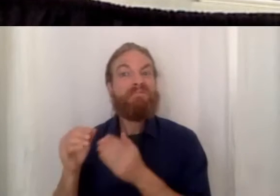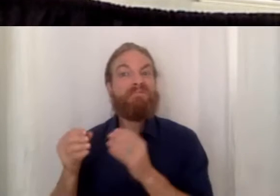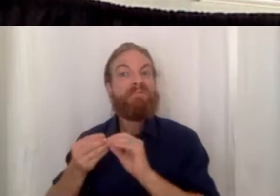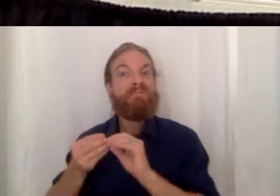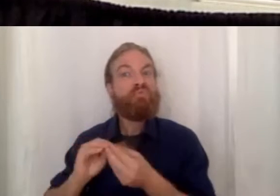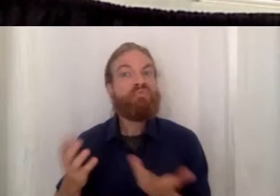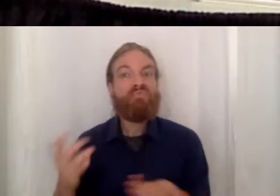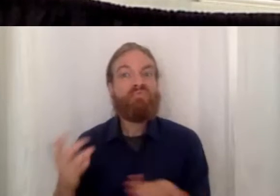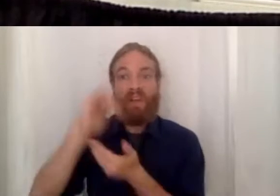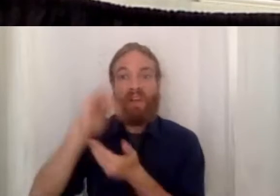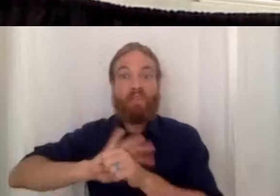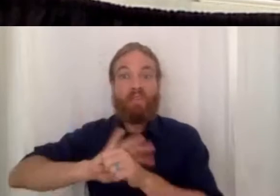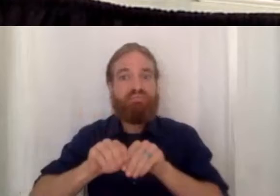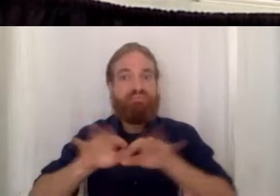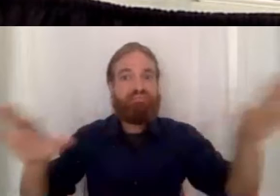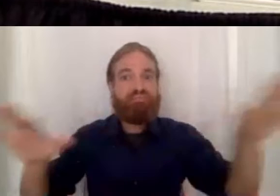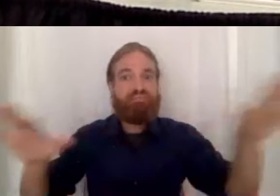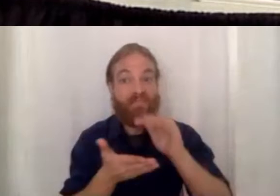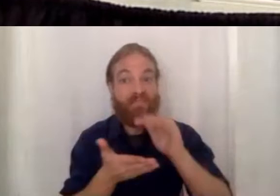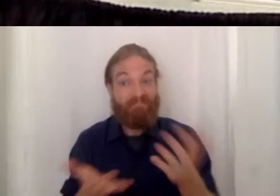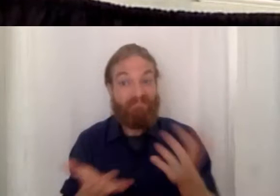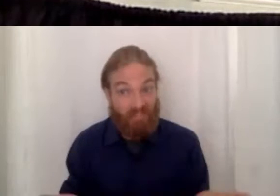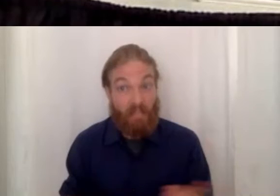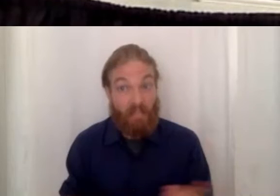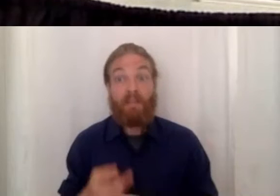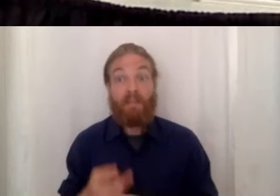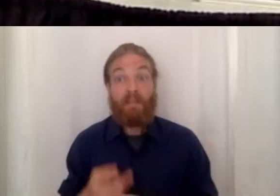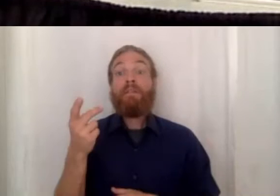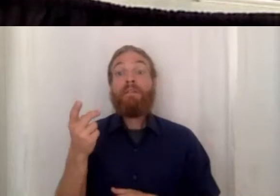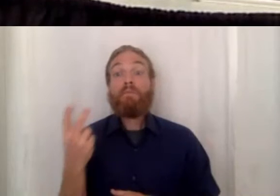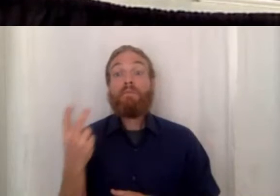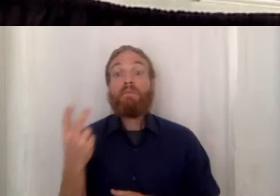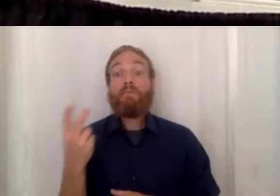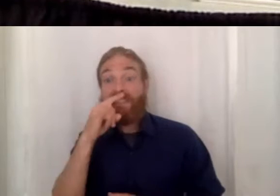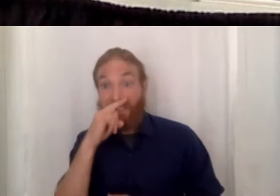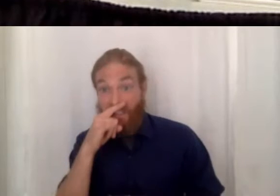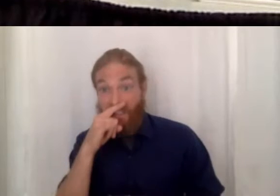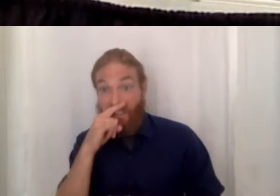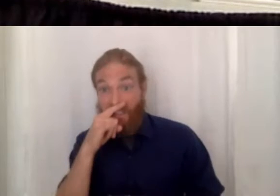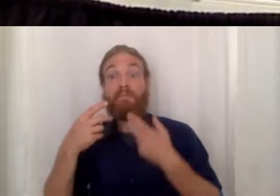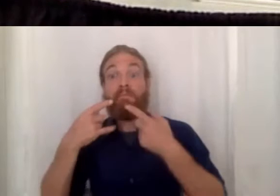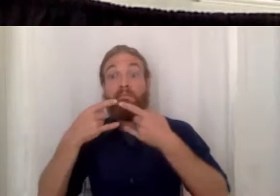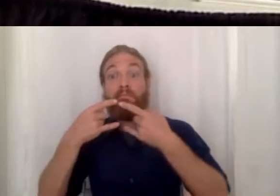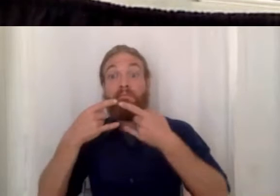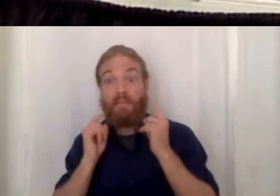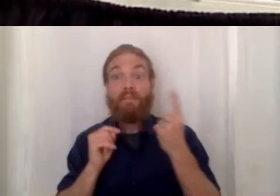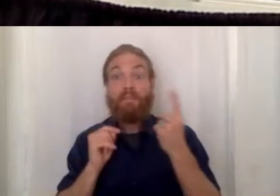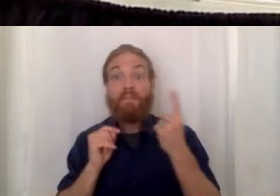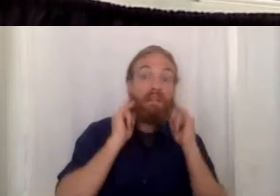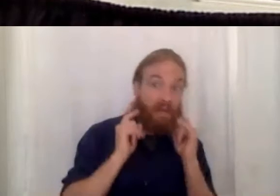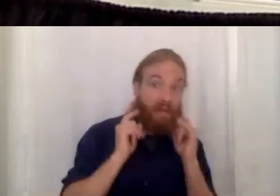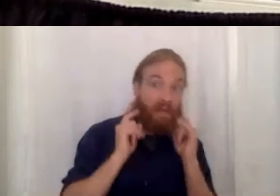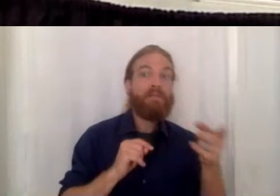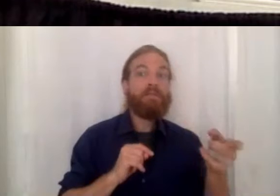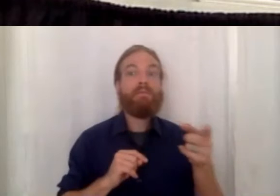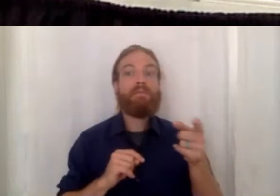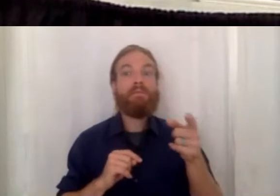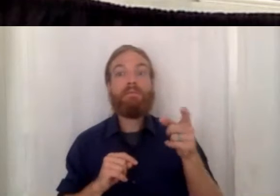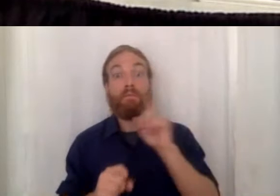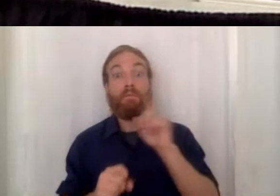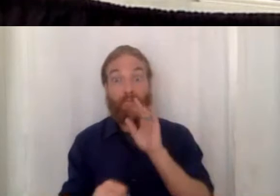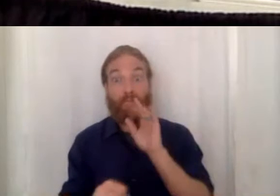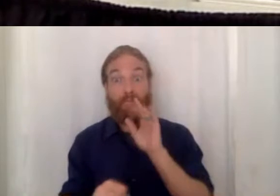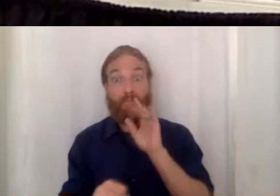and there's one exposed confirmed case, if 2 of the kids are masked, the one that